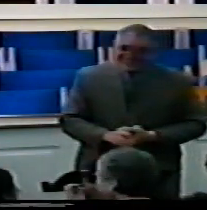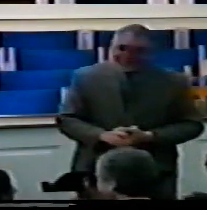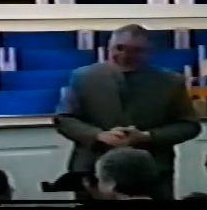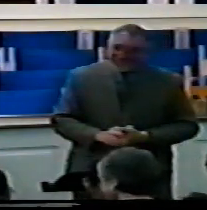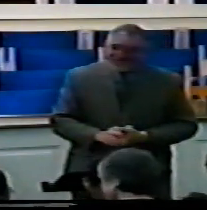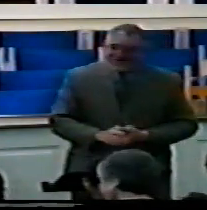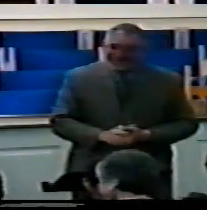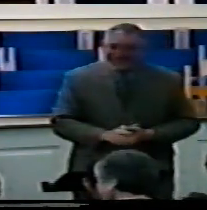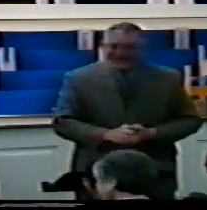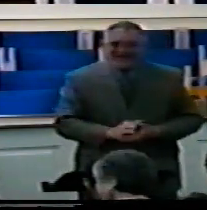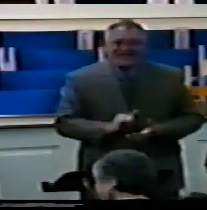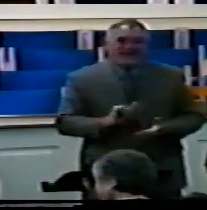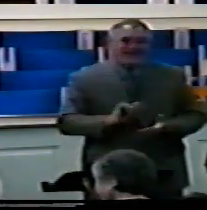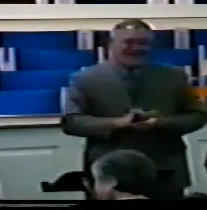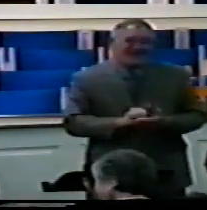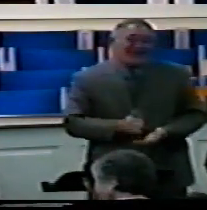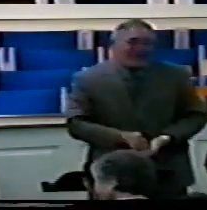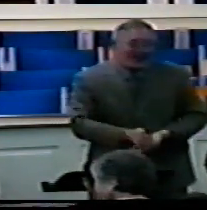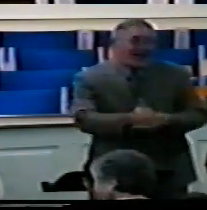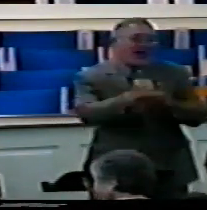You don't think that reinforced the saints?